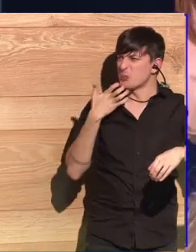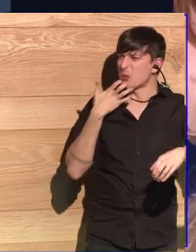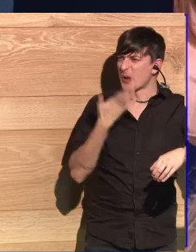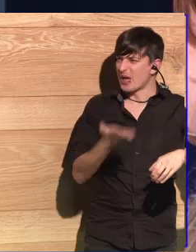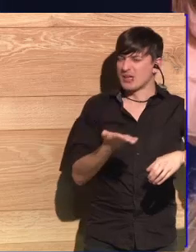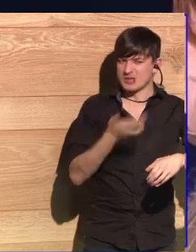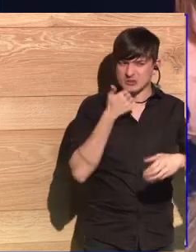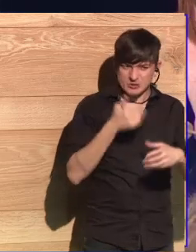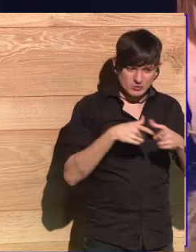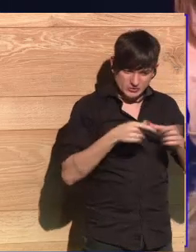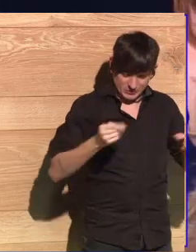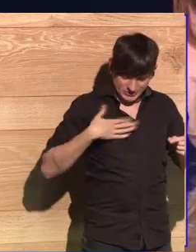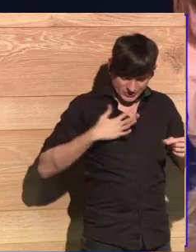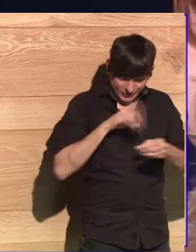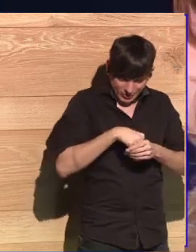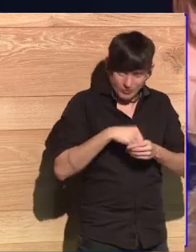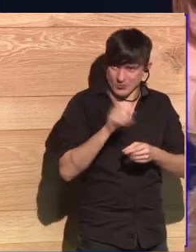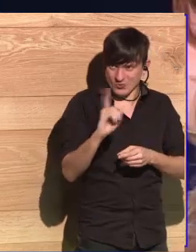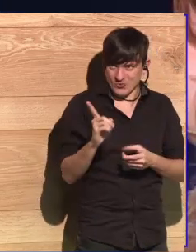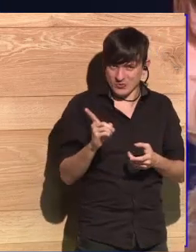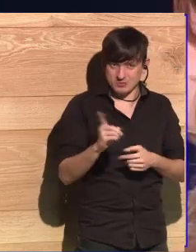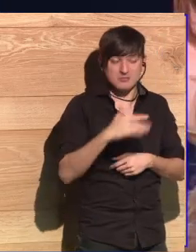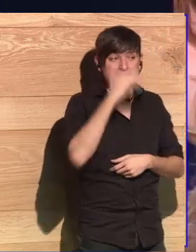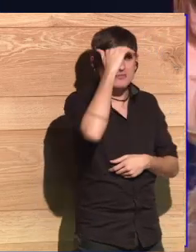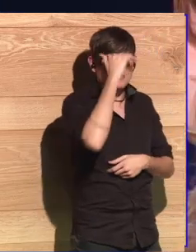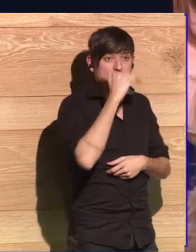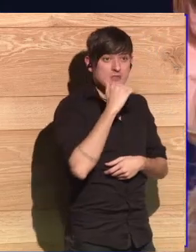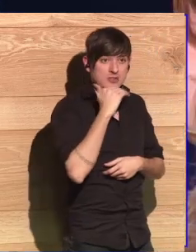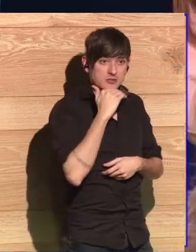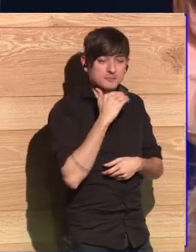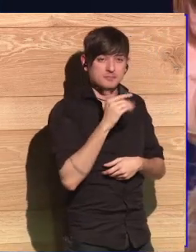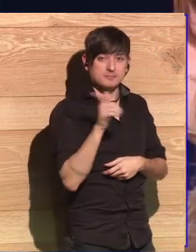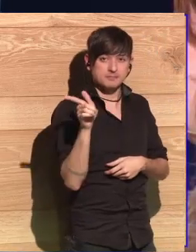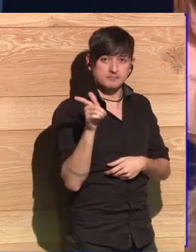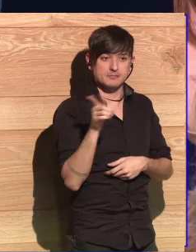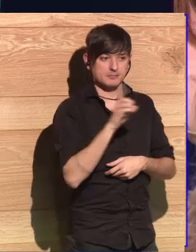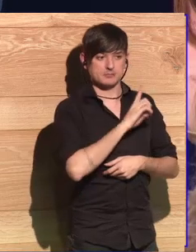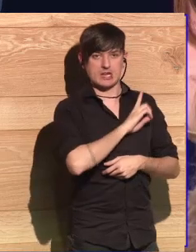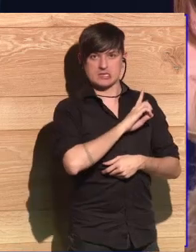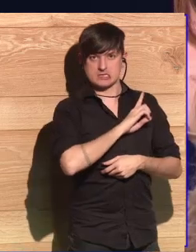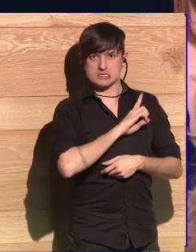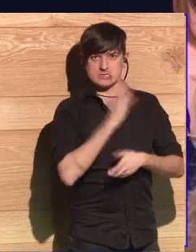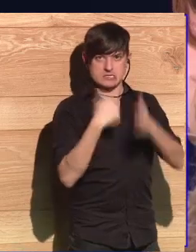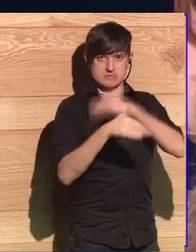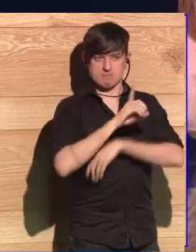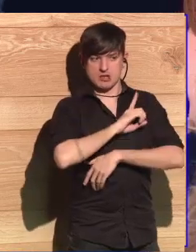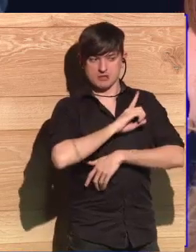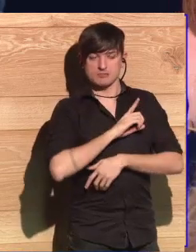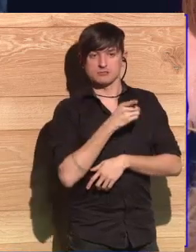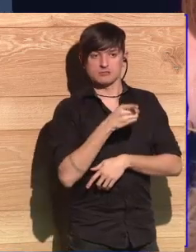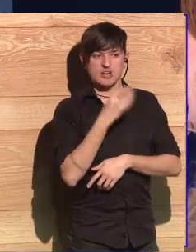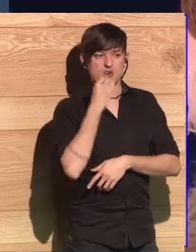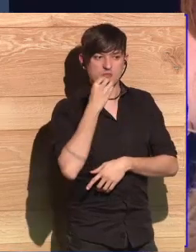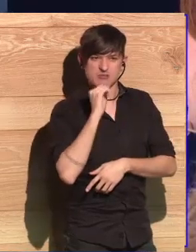this. But my father had been in the Navy, and then in the Navy the food was so bad that he got in the habit of putting ketchup on all of his